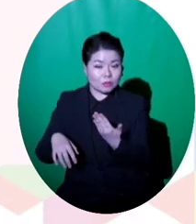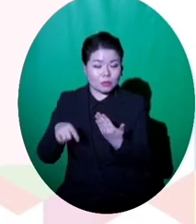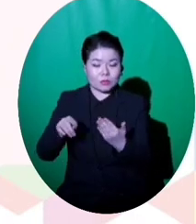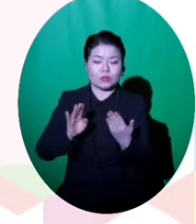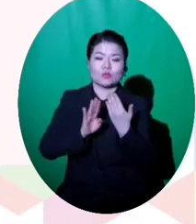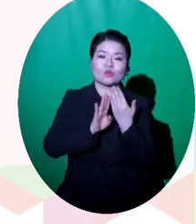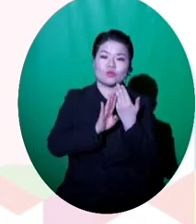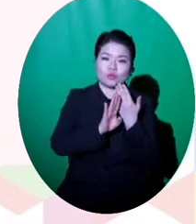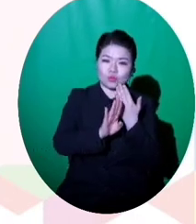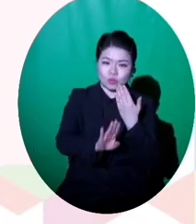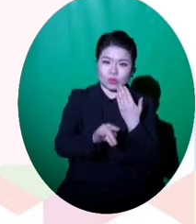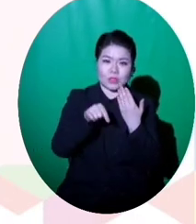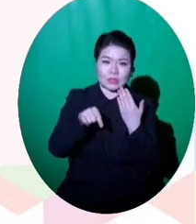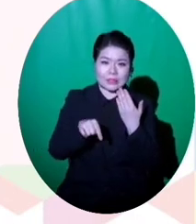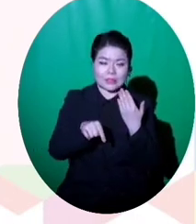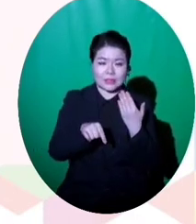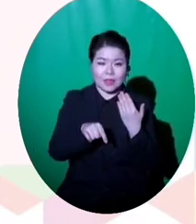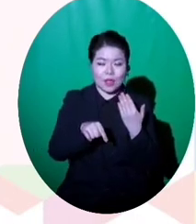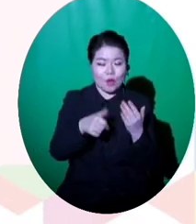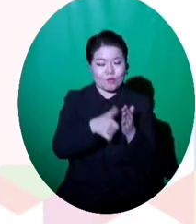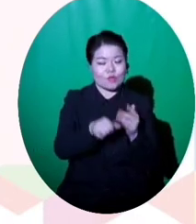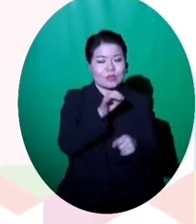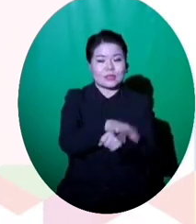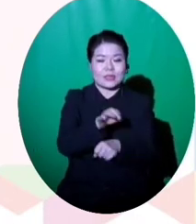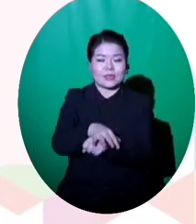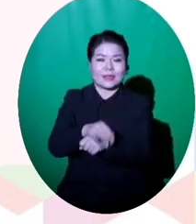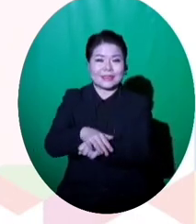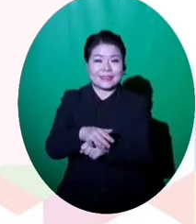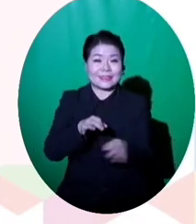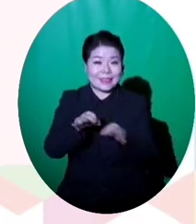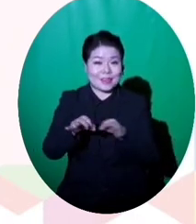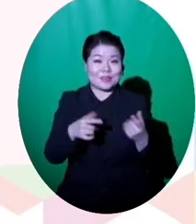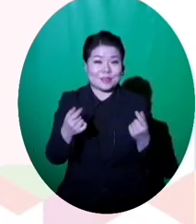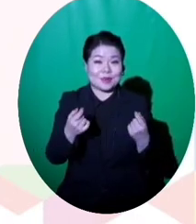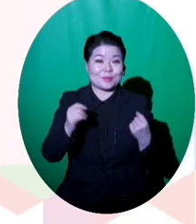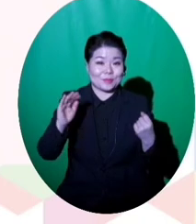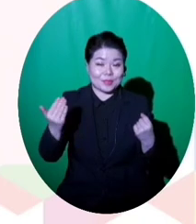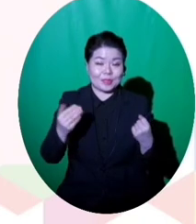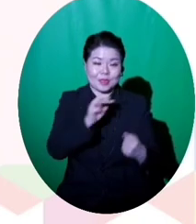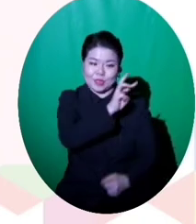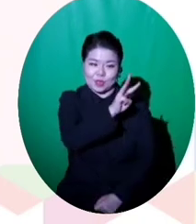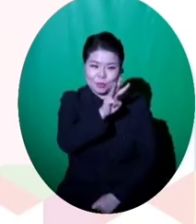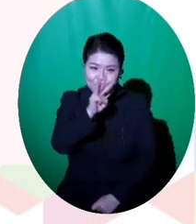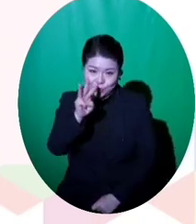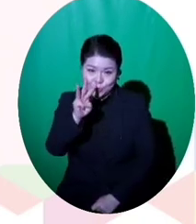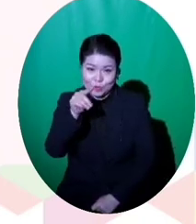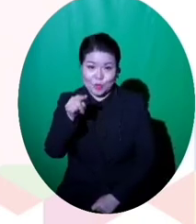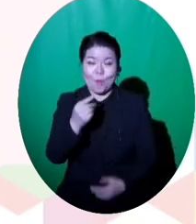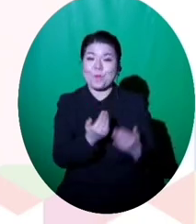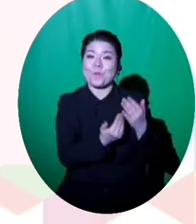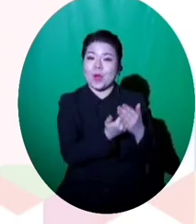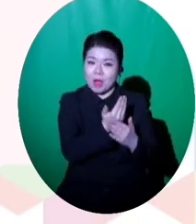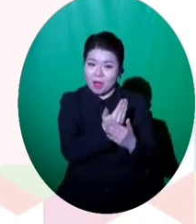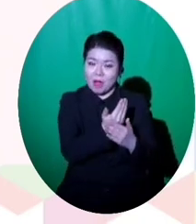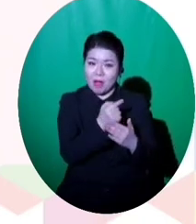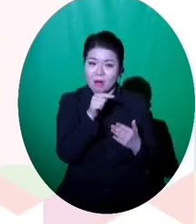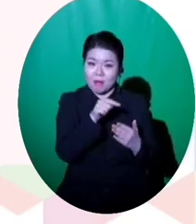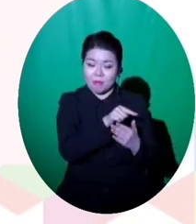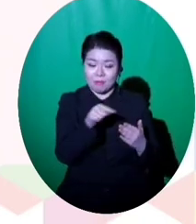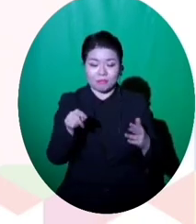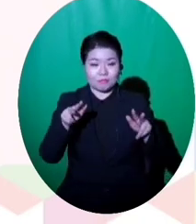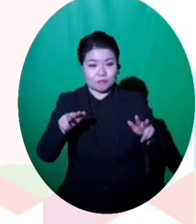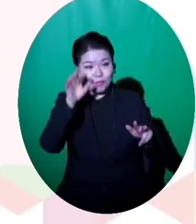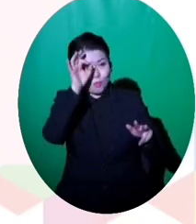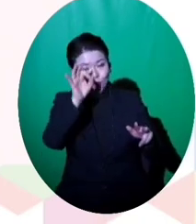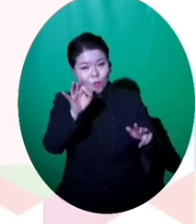and they were saying, like, we are really surprised that, you know, five handful corporations actually are dominating the internet. They